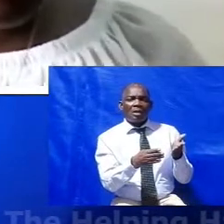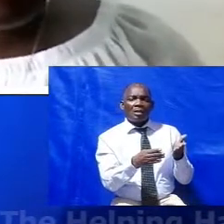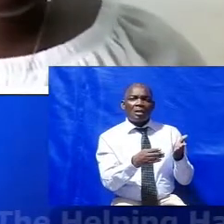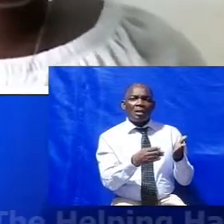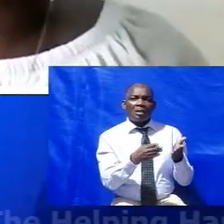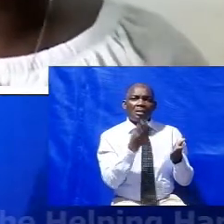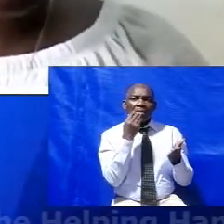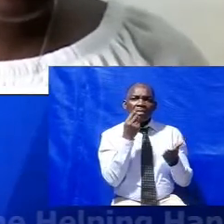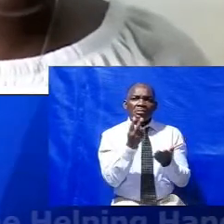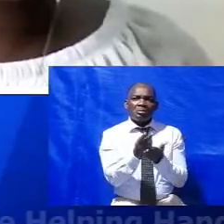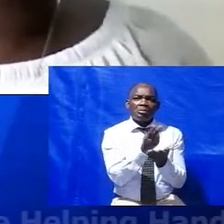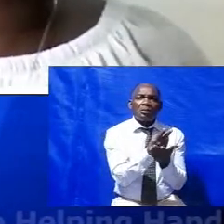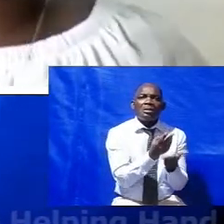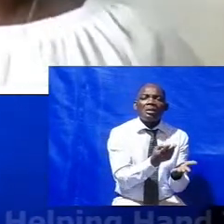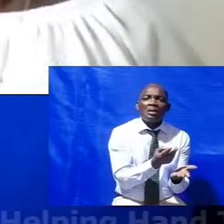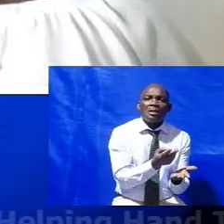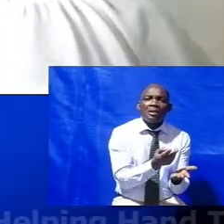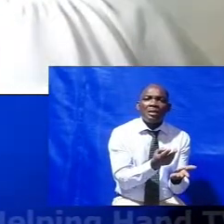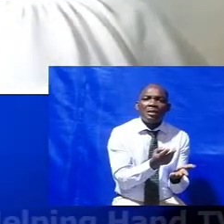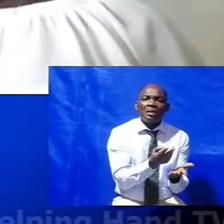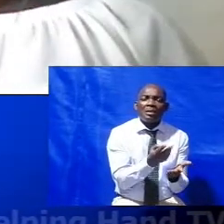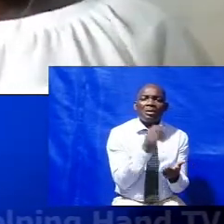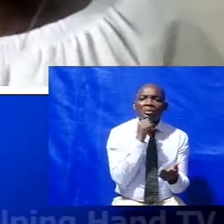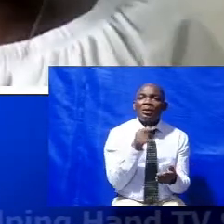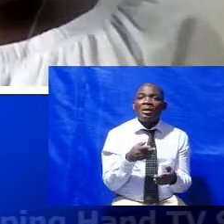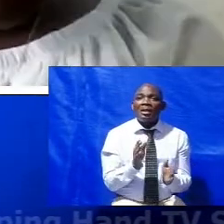us red-handed on the same bed.